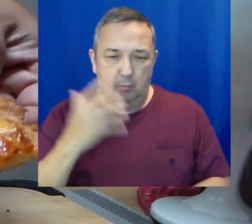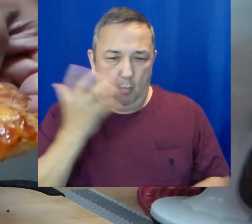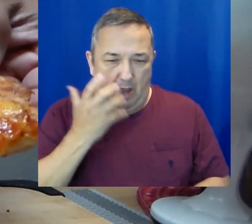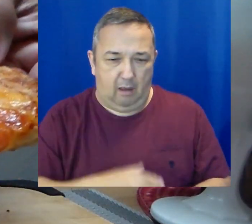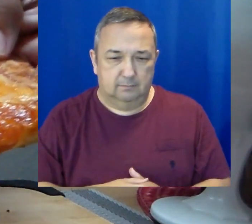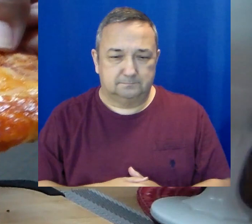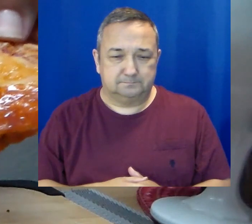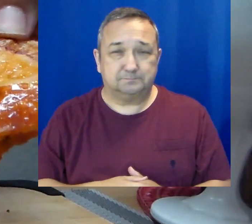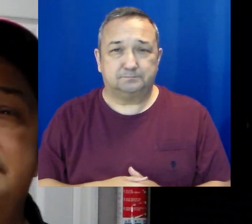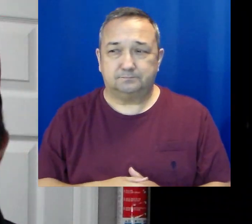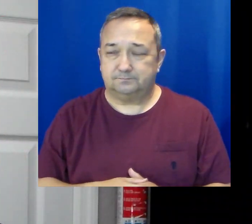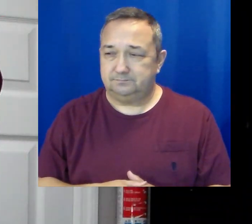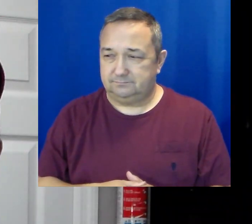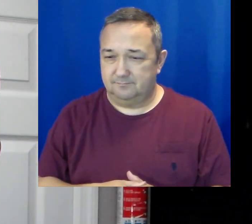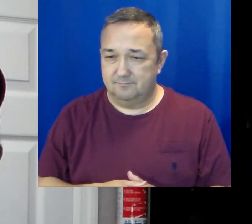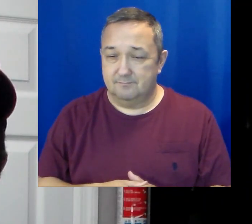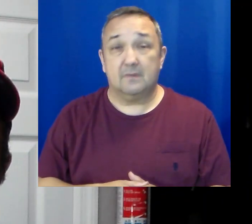Look at that, wow.